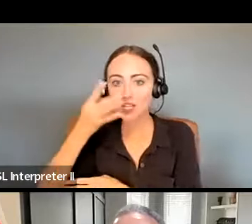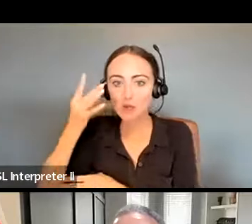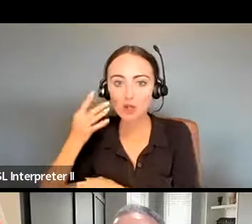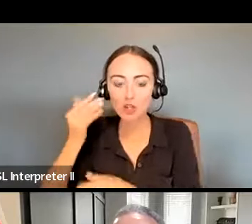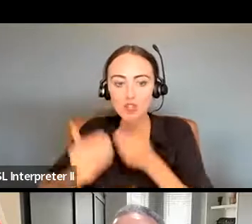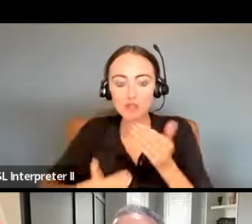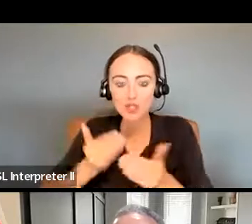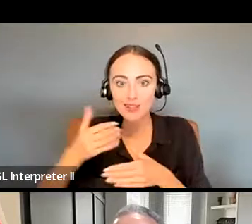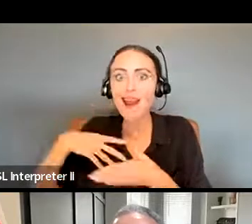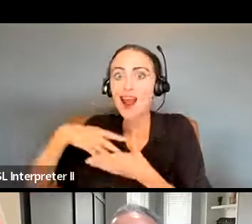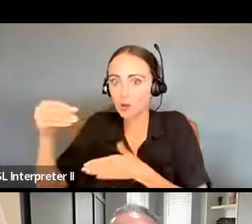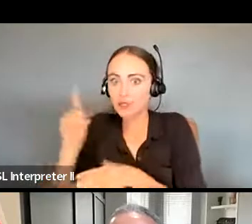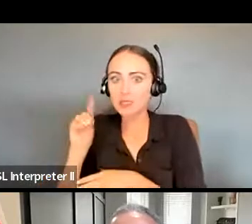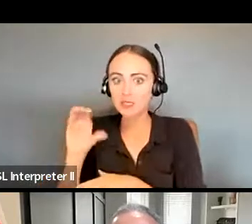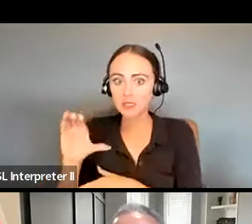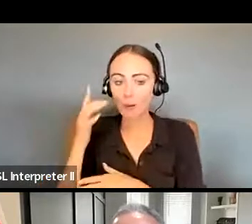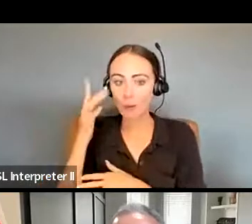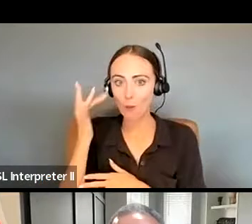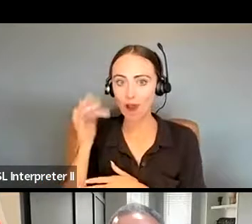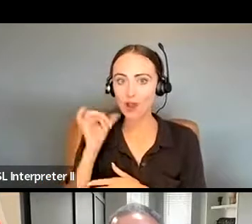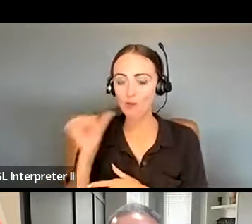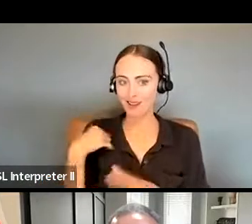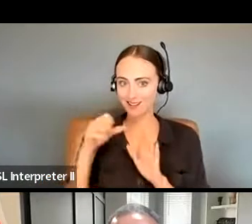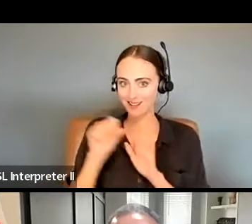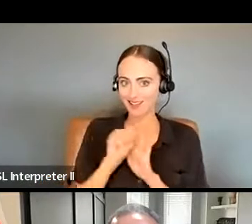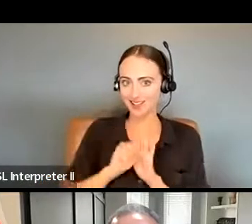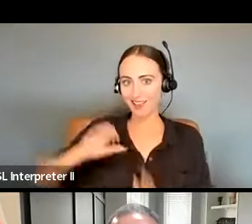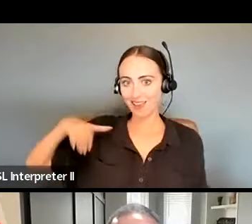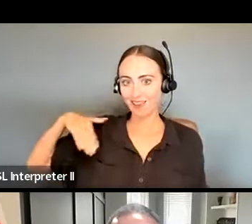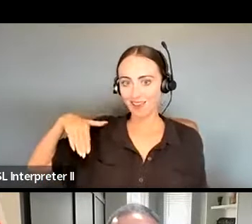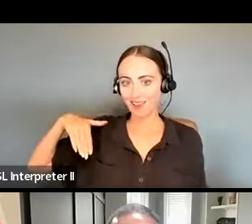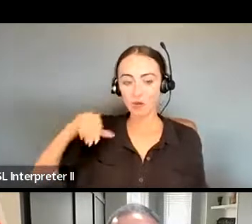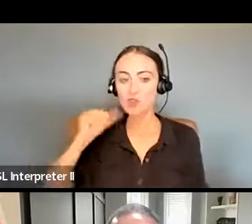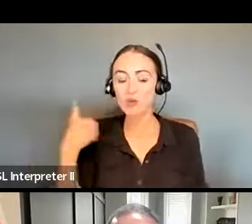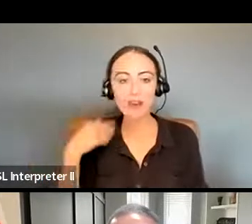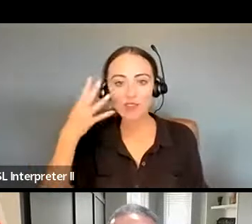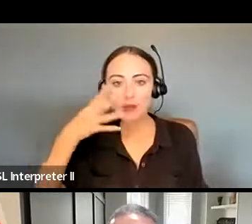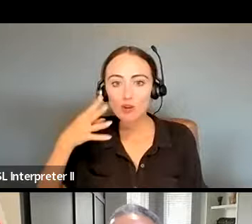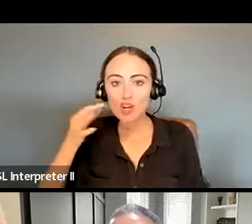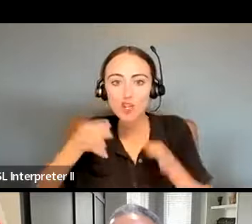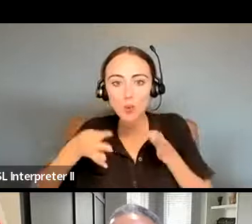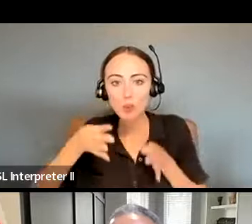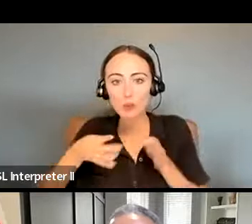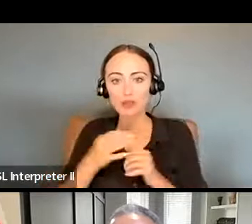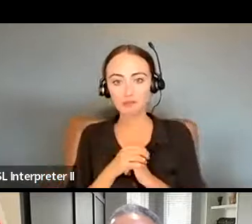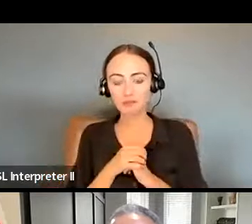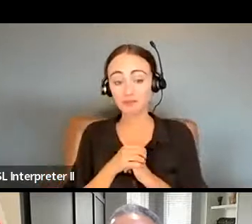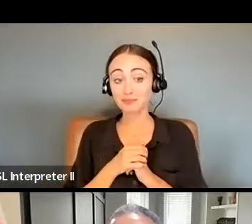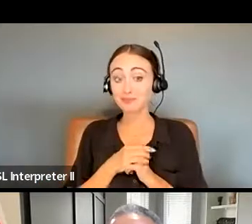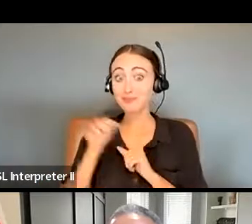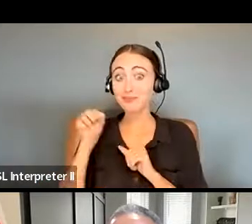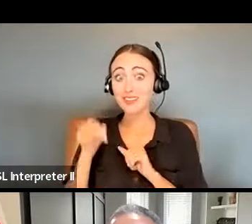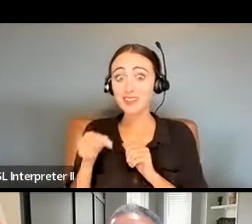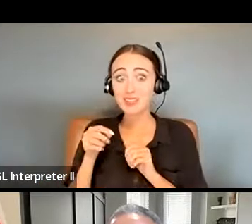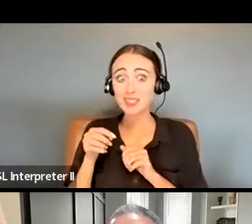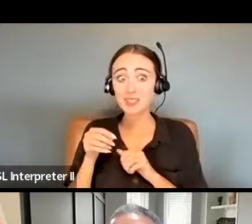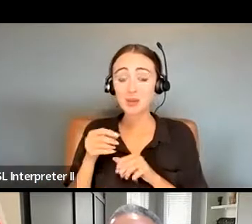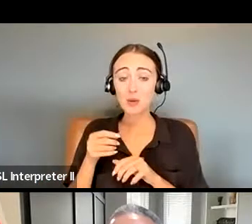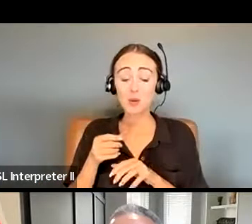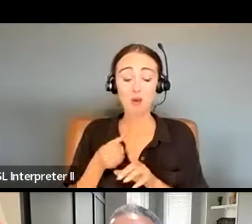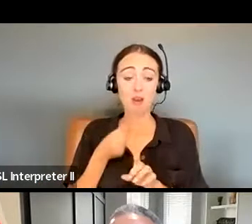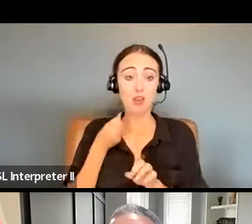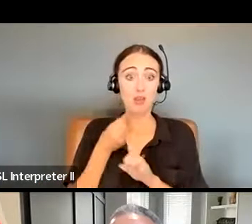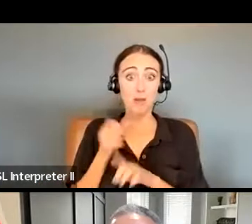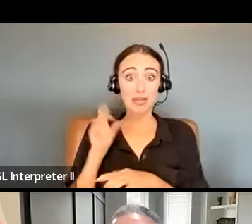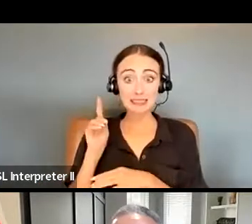proceedings are outside of the district, because we're not a state yet and we don't have an immigration court. And so this is going to affect